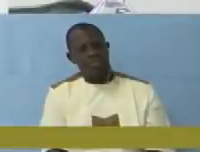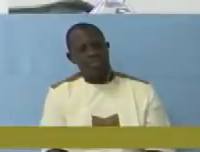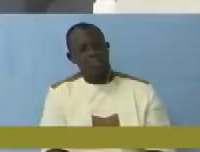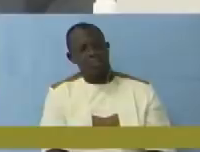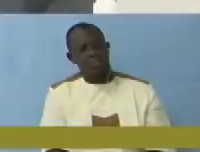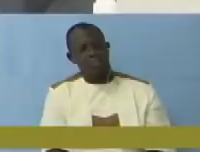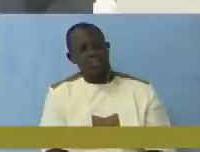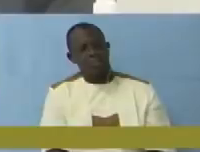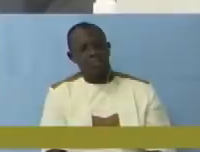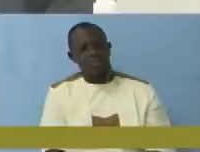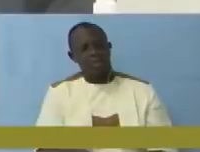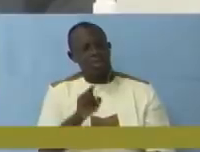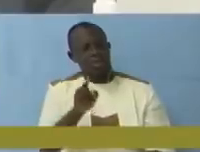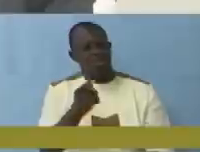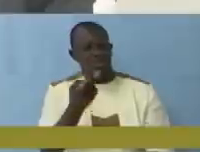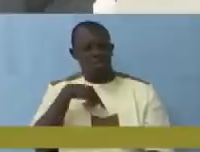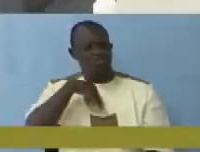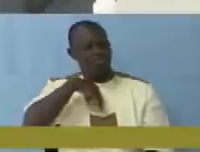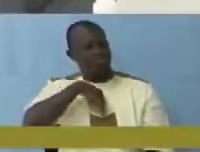Isn't it sad?